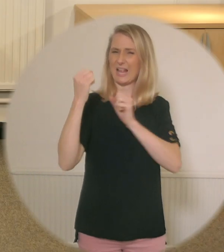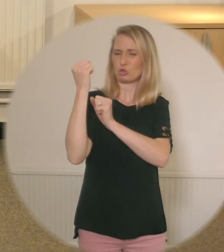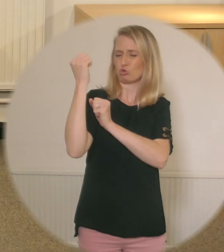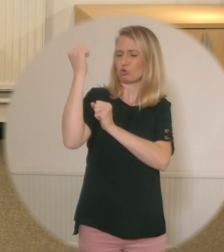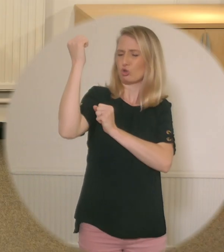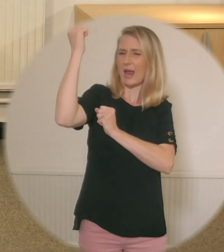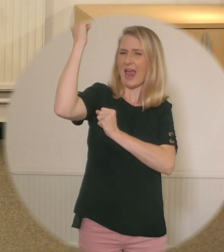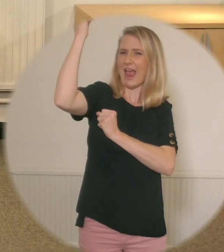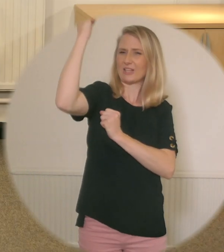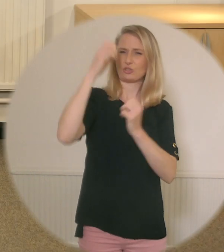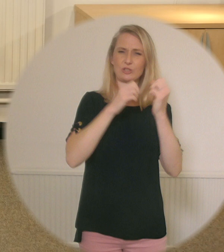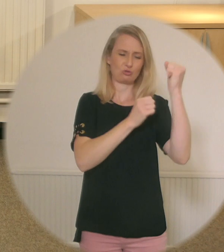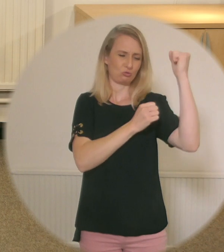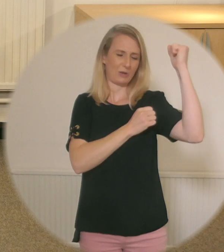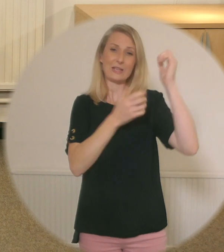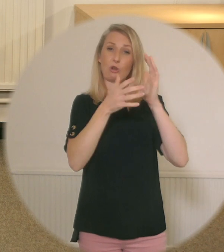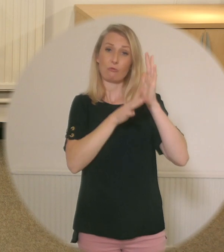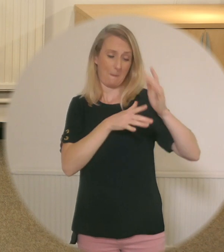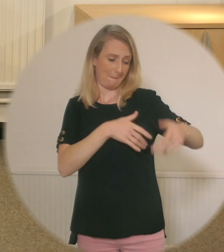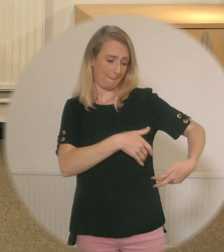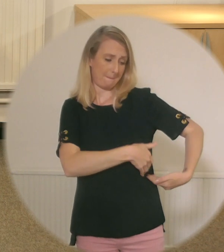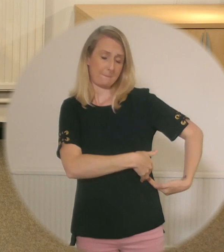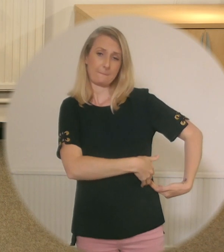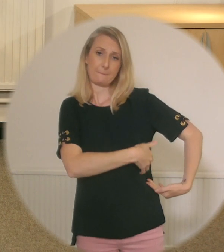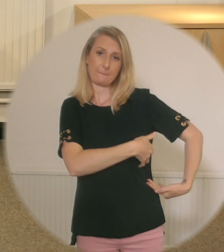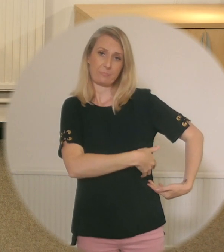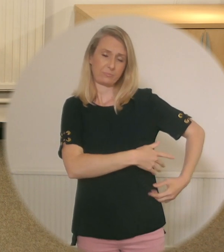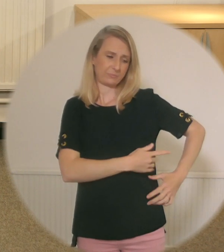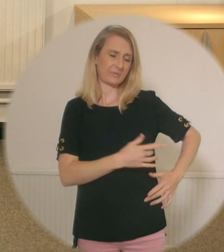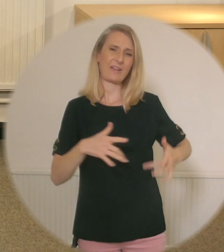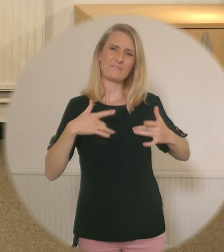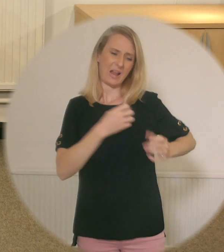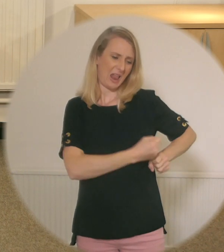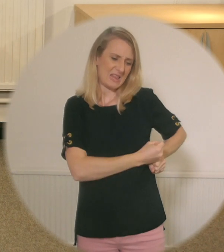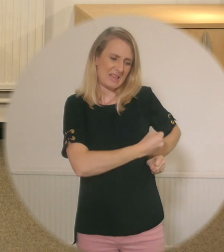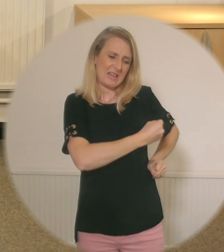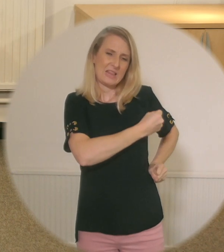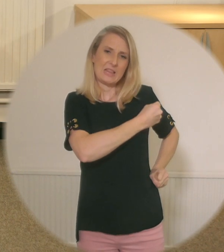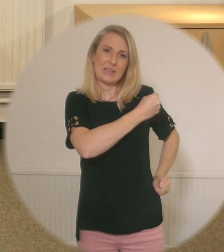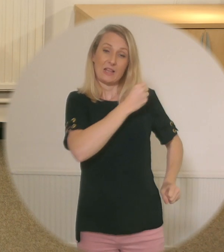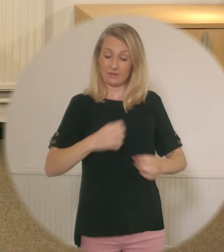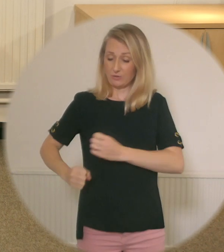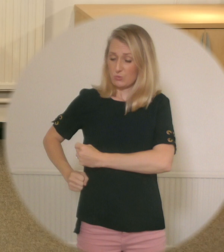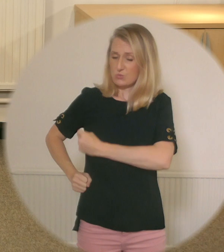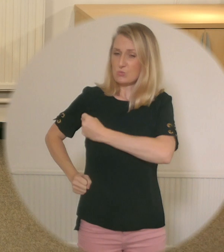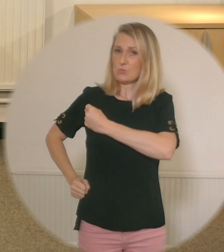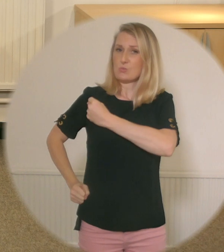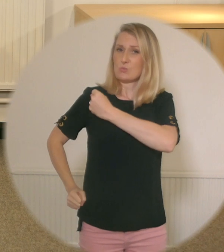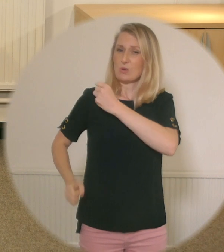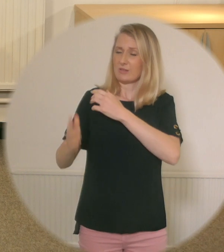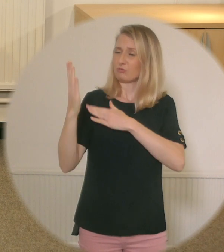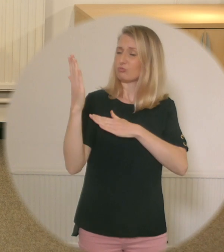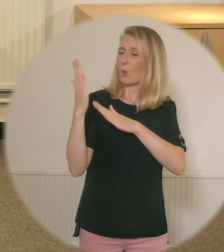up. Feel from the waist that you're lengthening up all the way to your fingertips. You